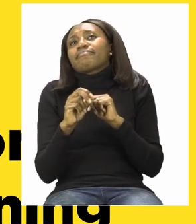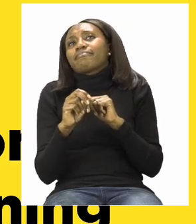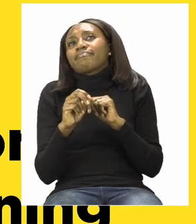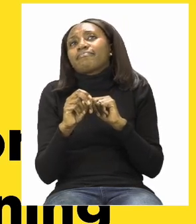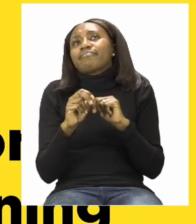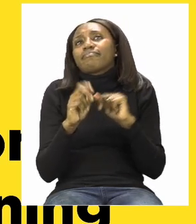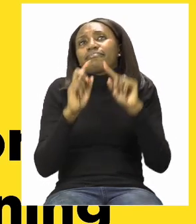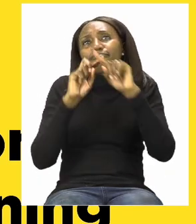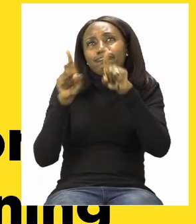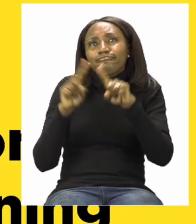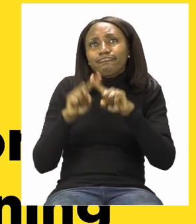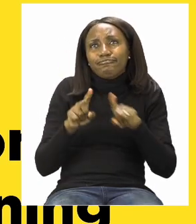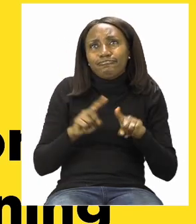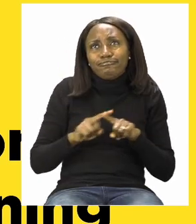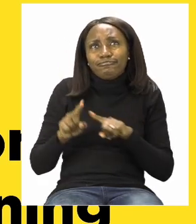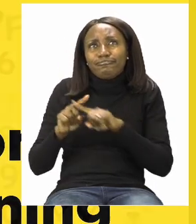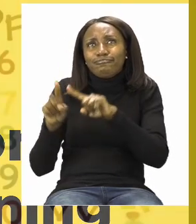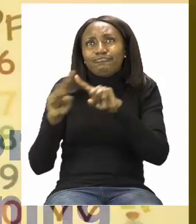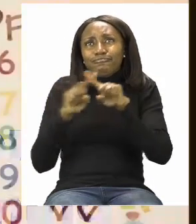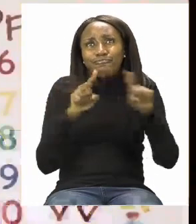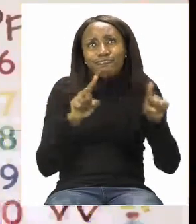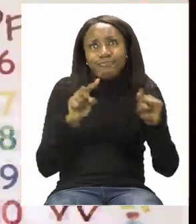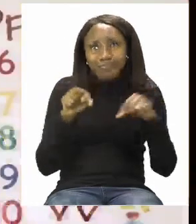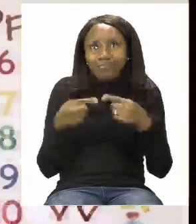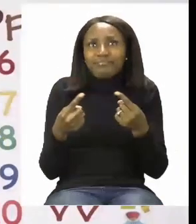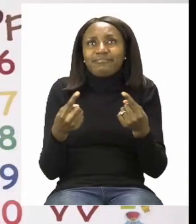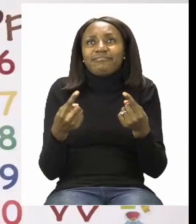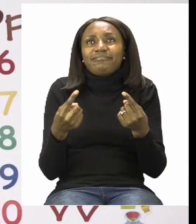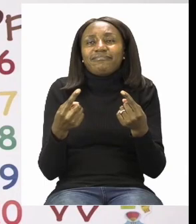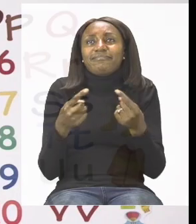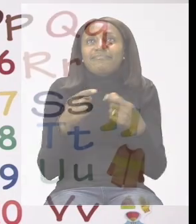and differences.